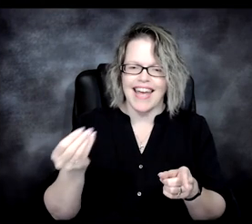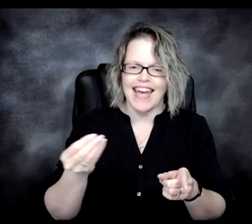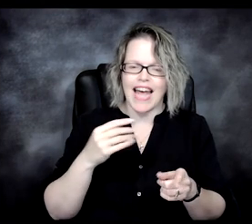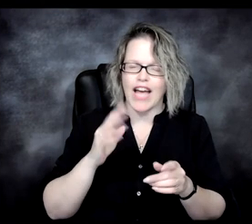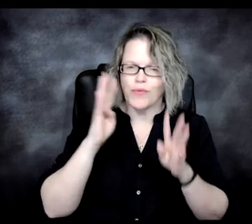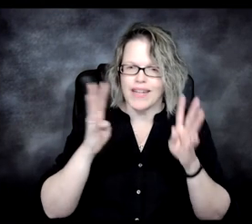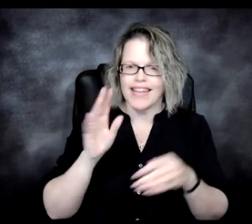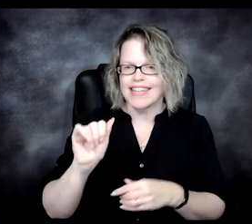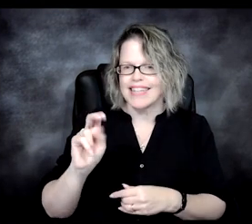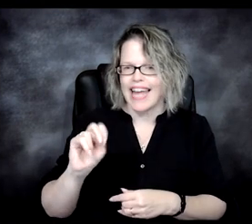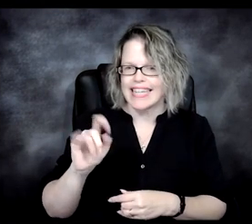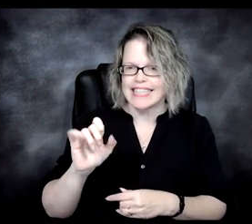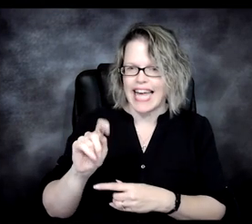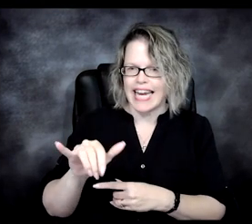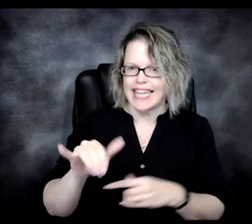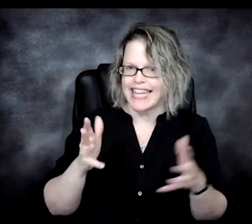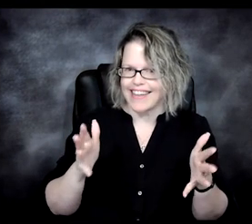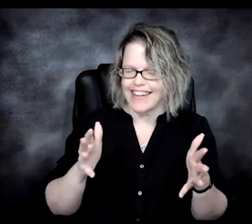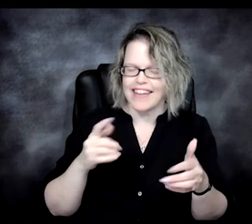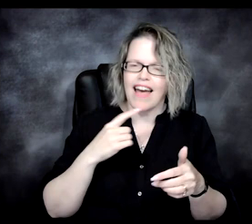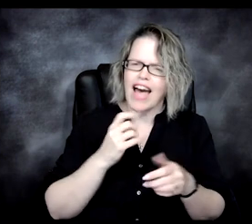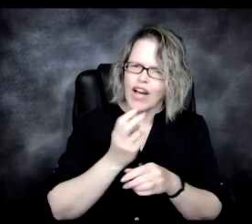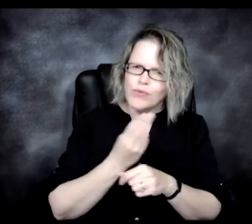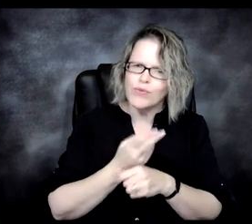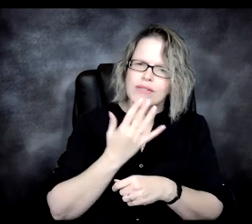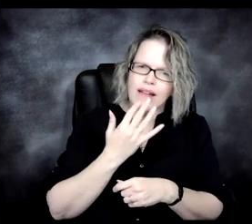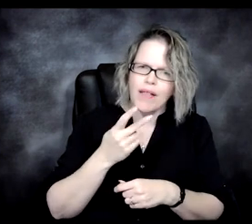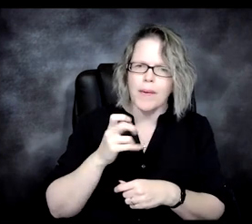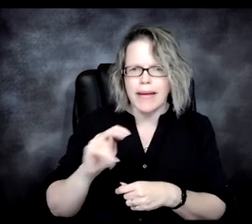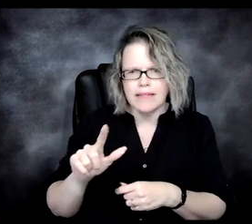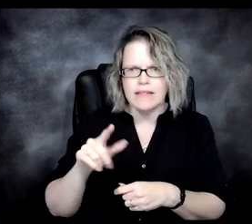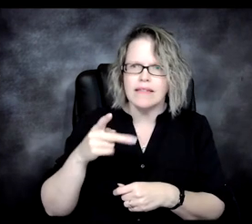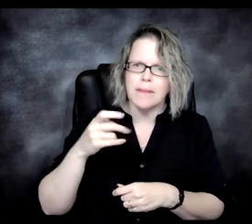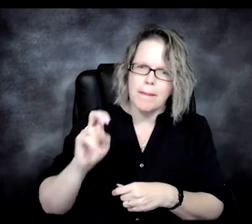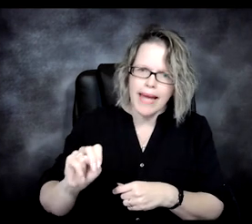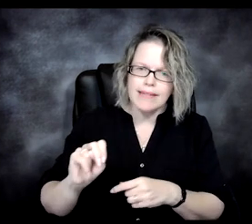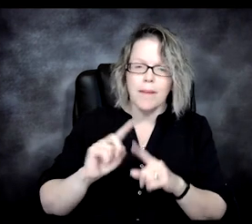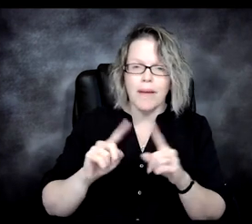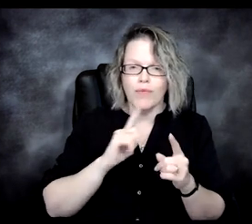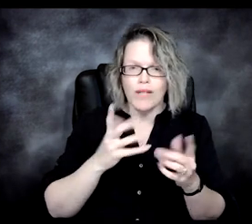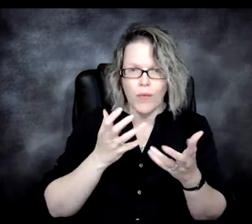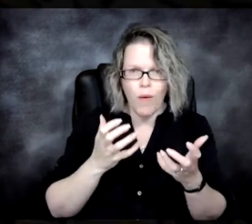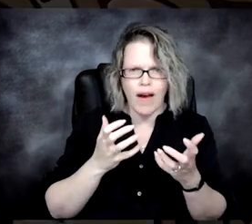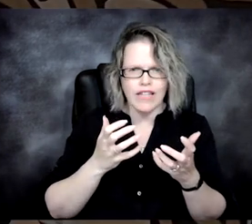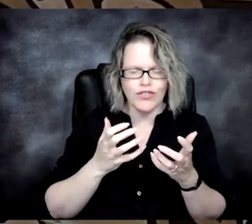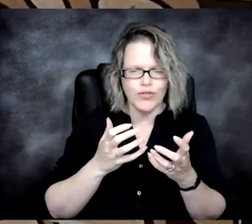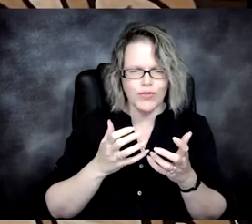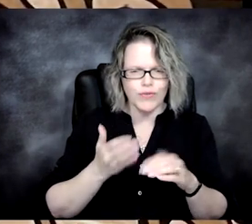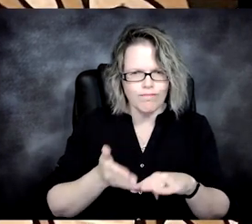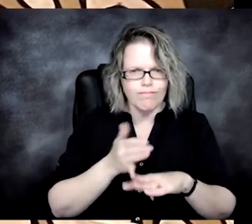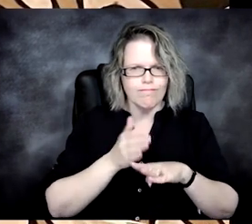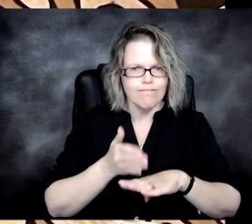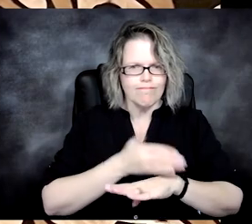most part, I work with colored pencils and pens, but I really wanted to push my ability as soon as I got into AP